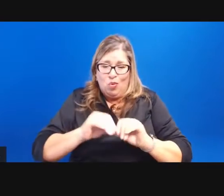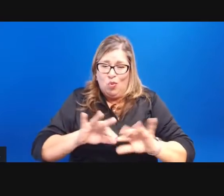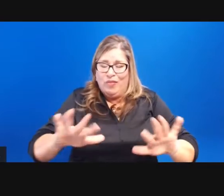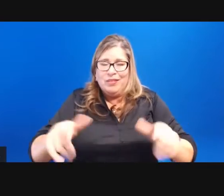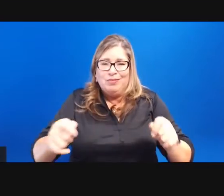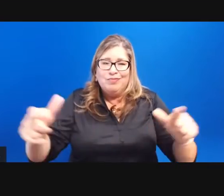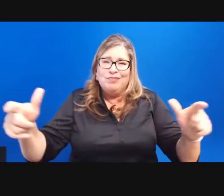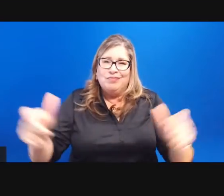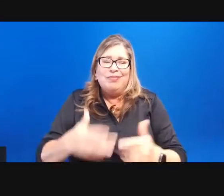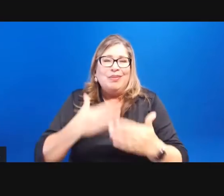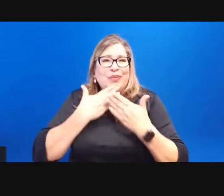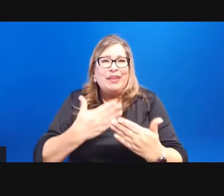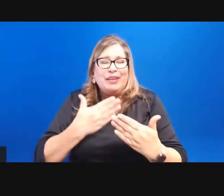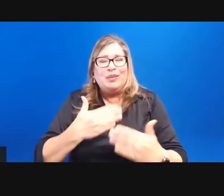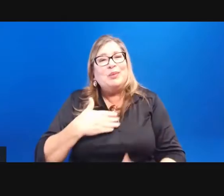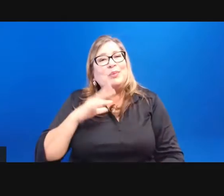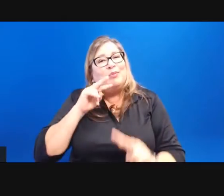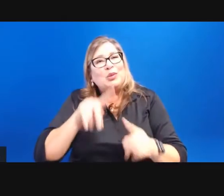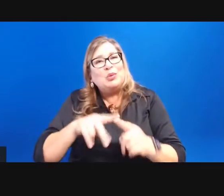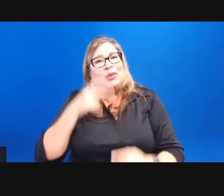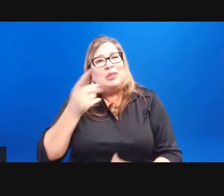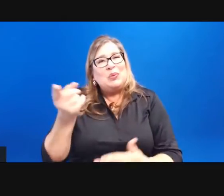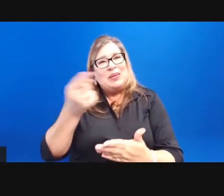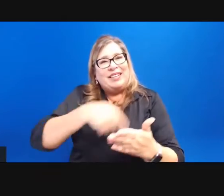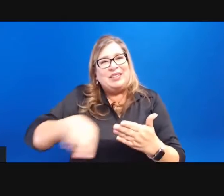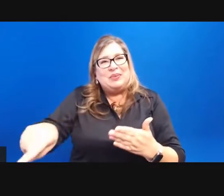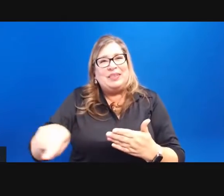i look forward to seeing you again next